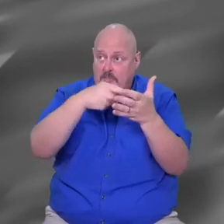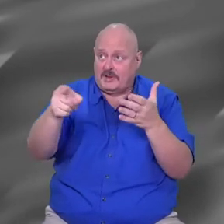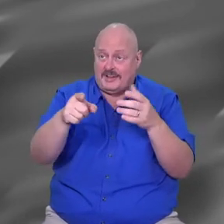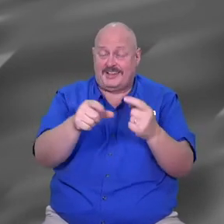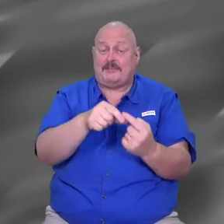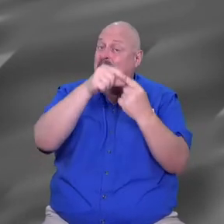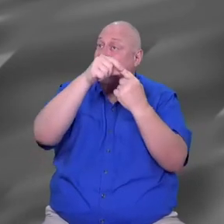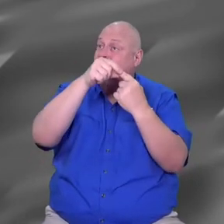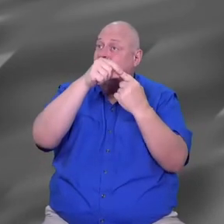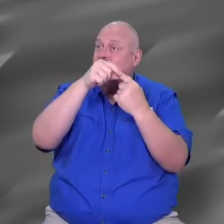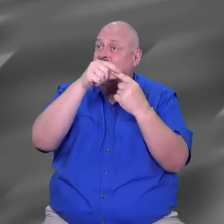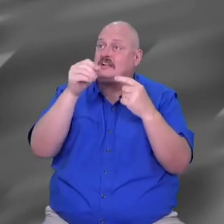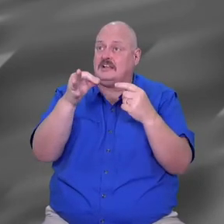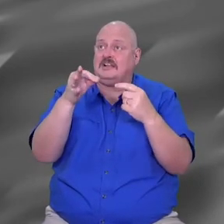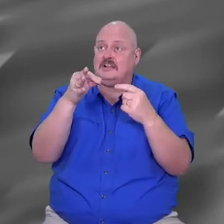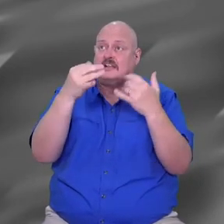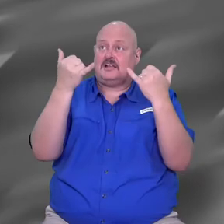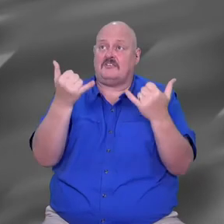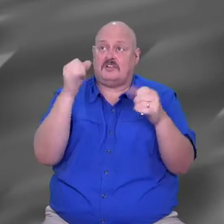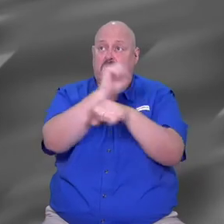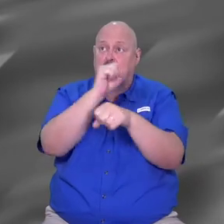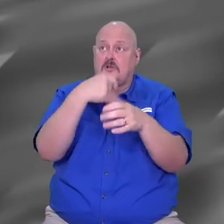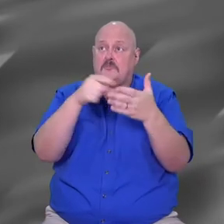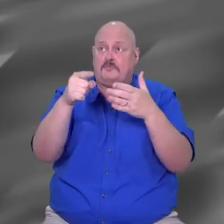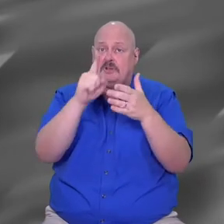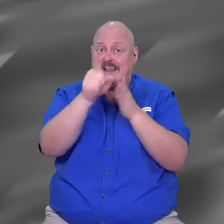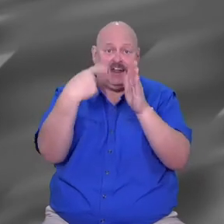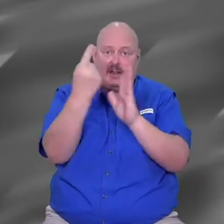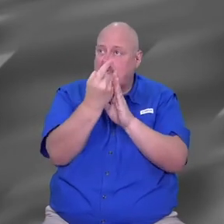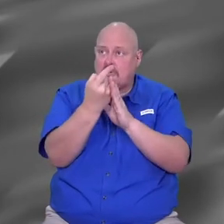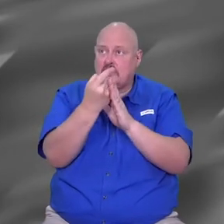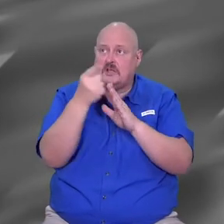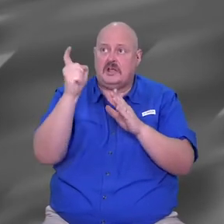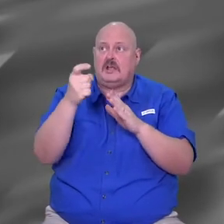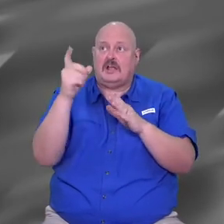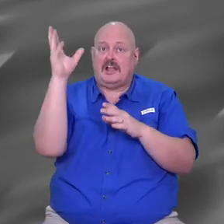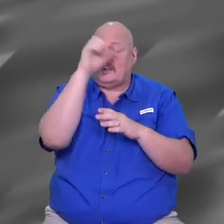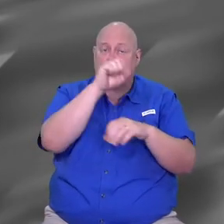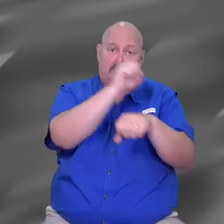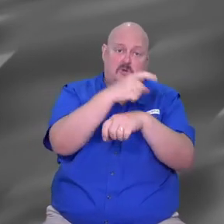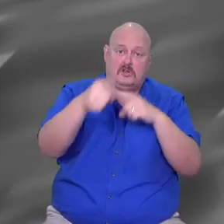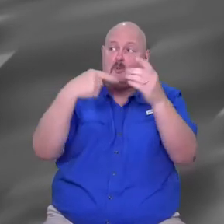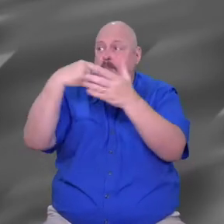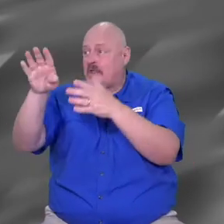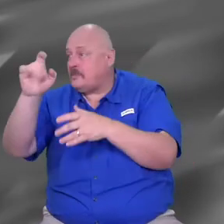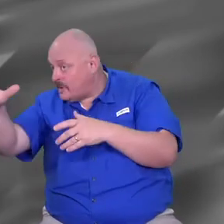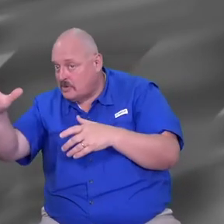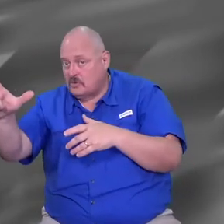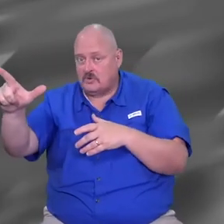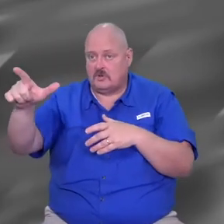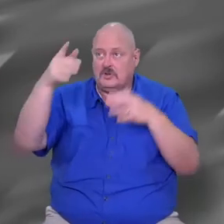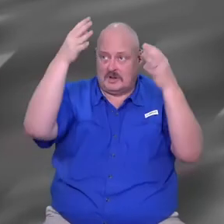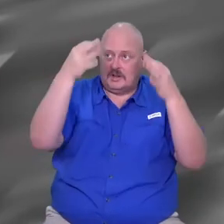particularly if your current occupation pays you by the hour and you have to miss your work to go pay the bill that the decision led